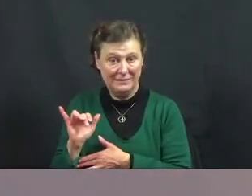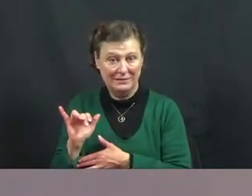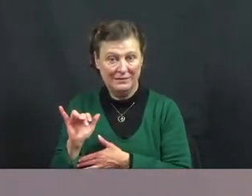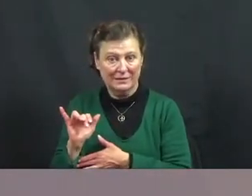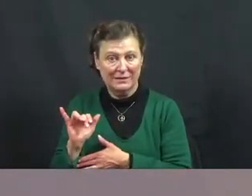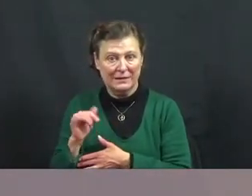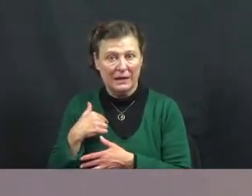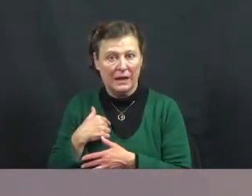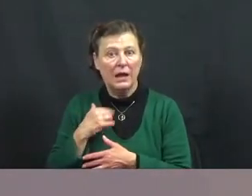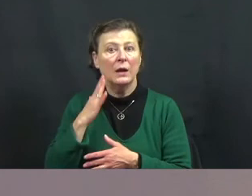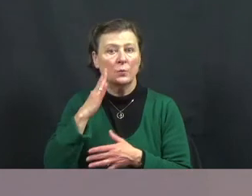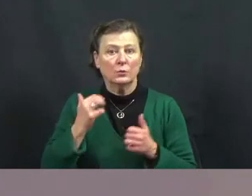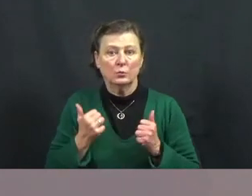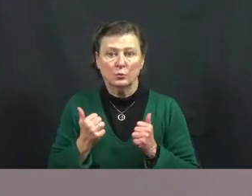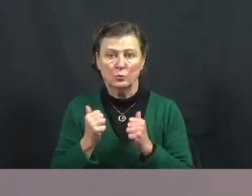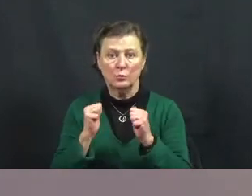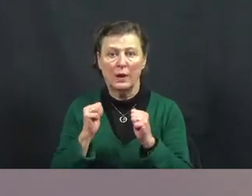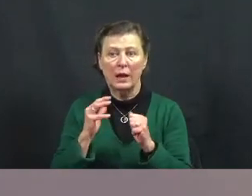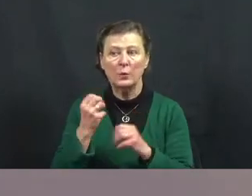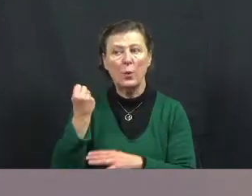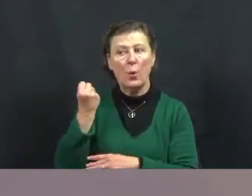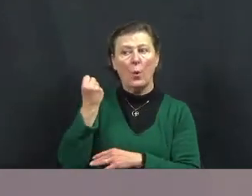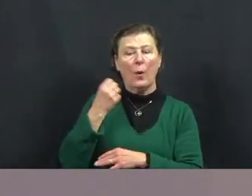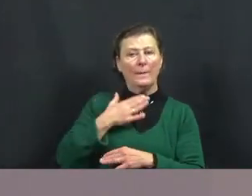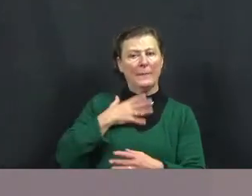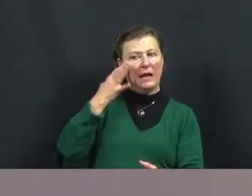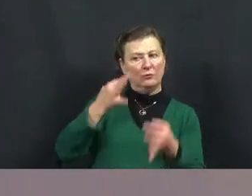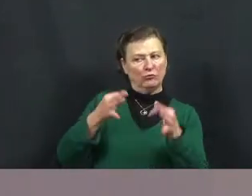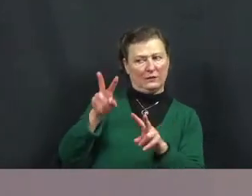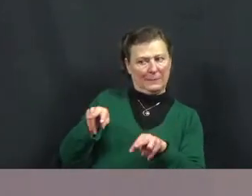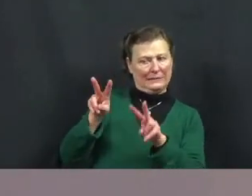I will strive to withhold judgment